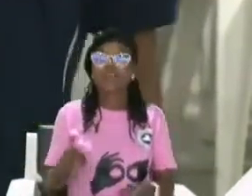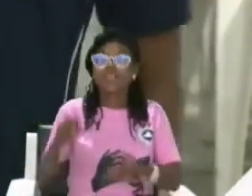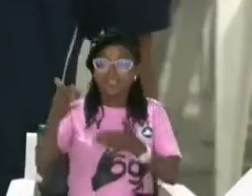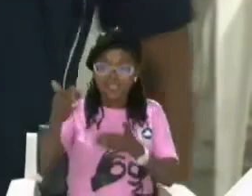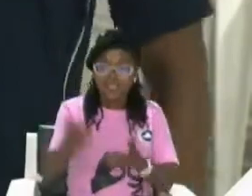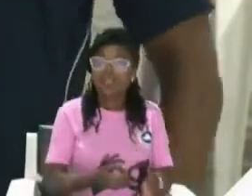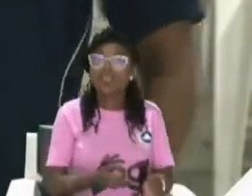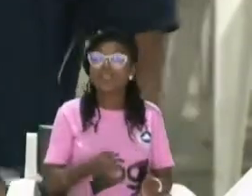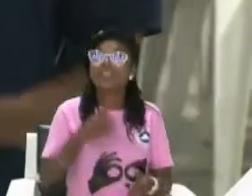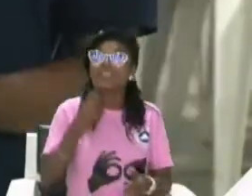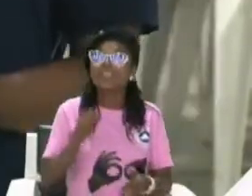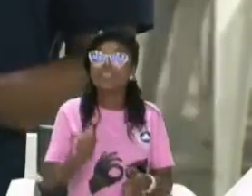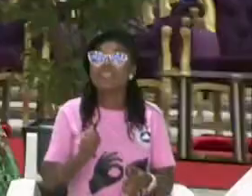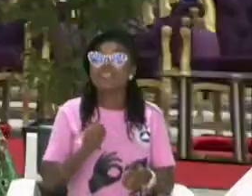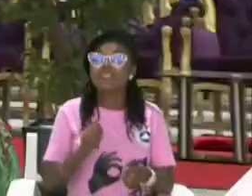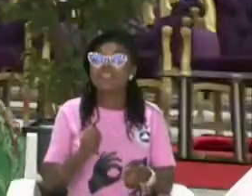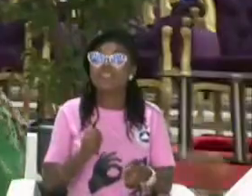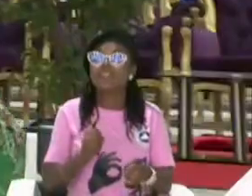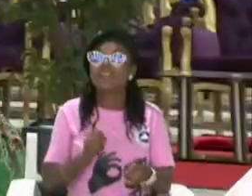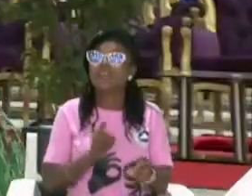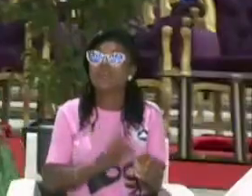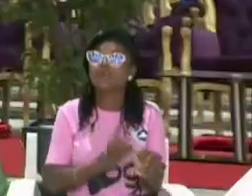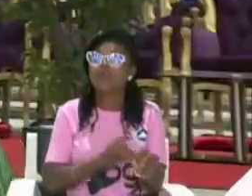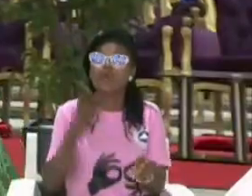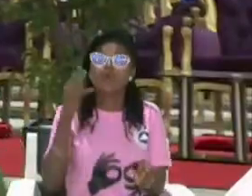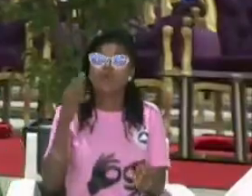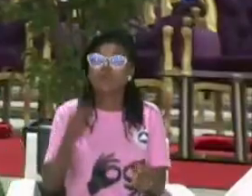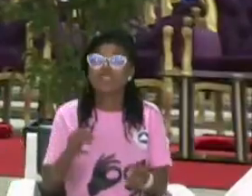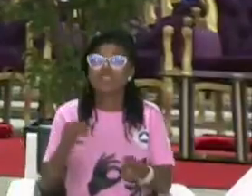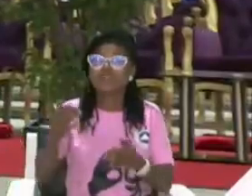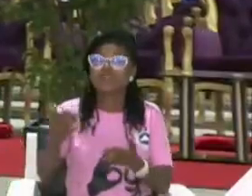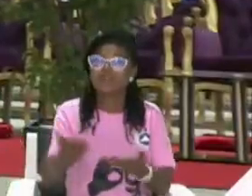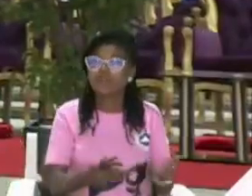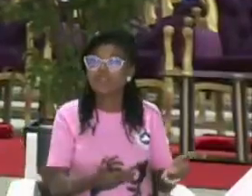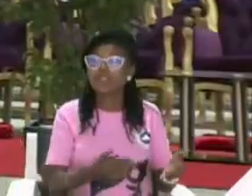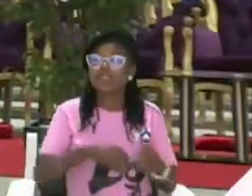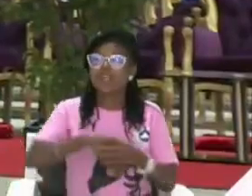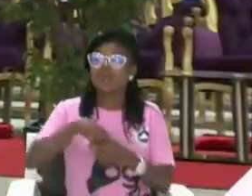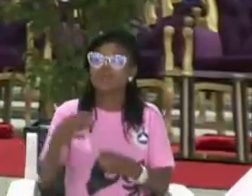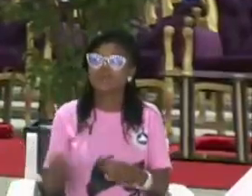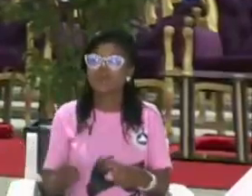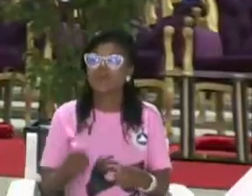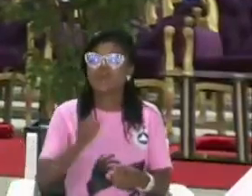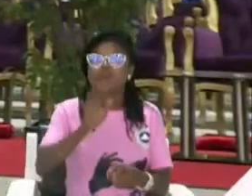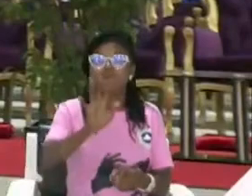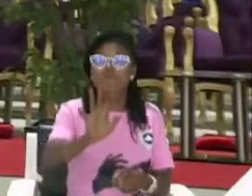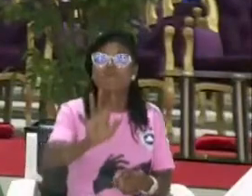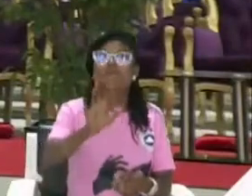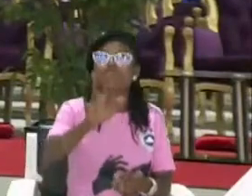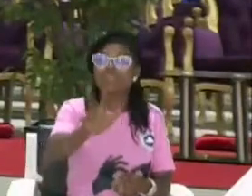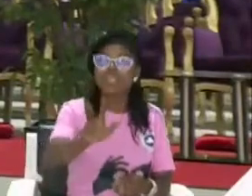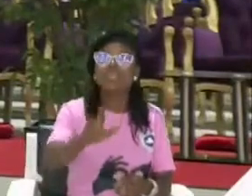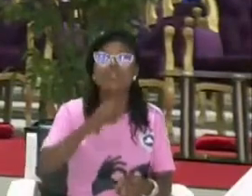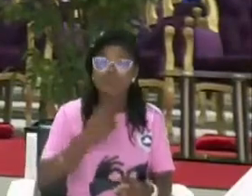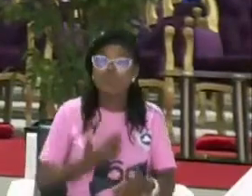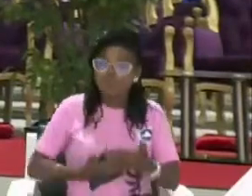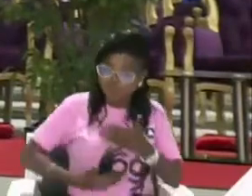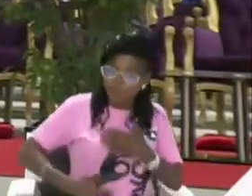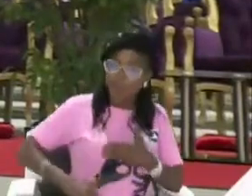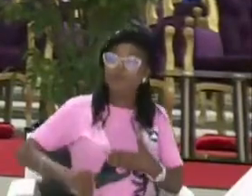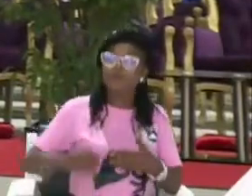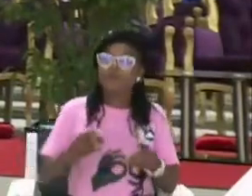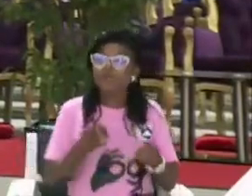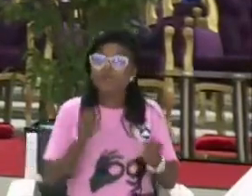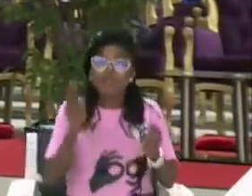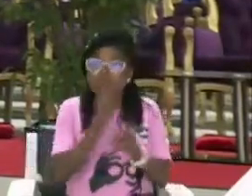consultant. A consultant was a Muslim man. He brought out the two threads. He said, at 53, you get birth naturally. They now brought out the thread